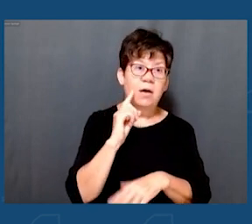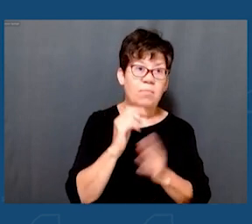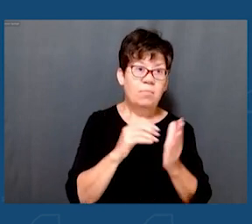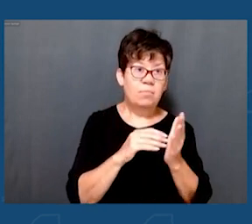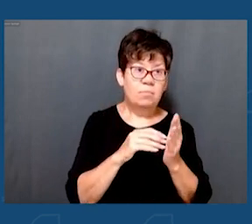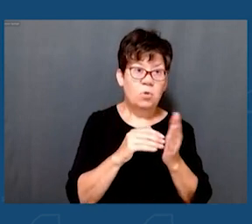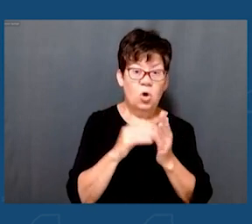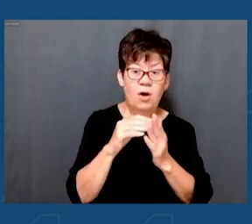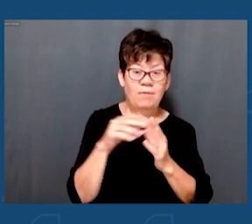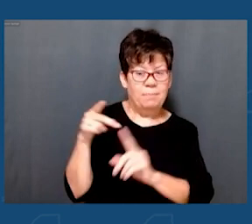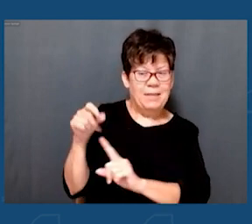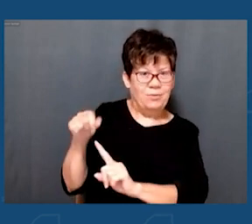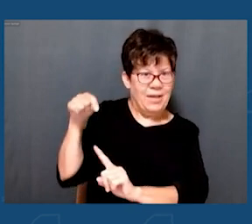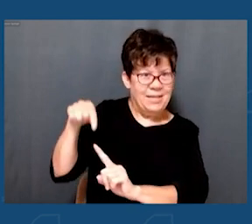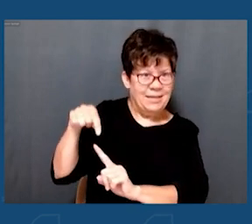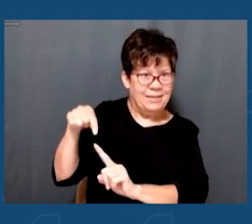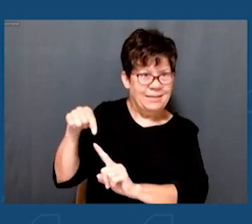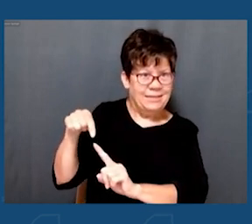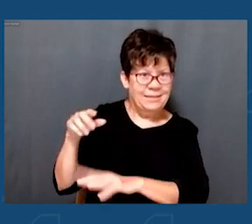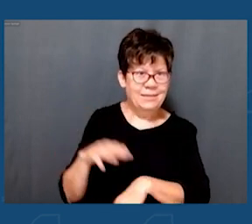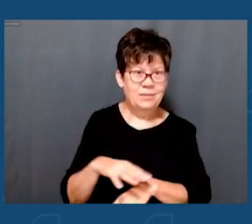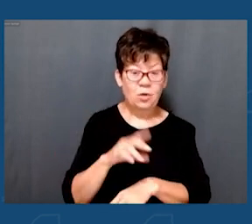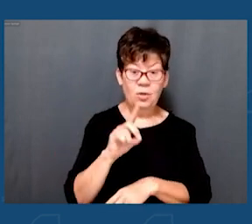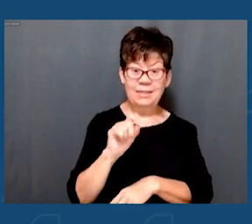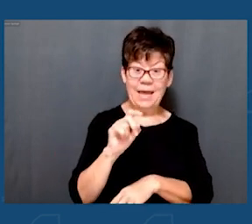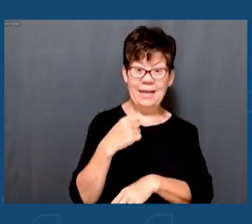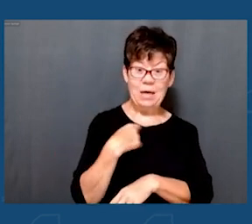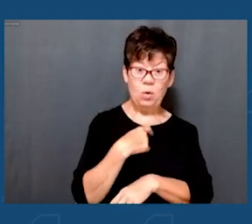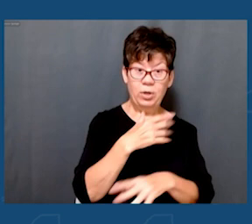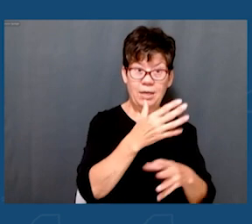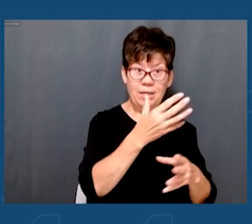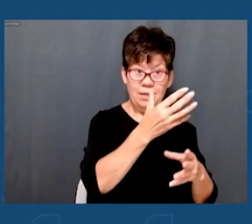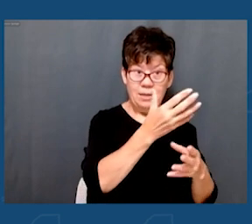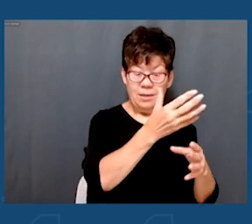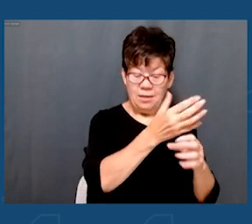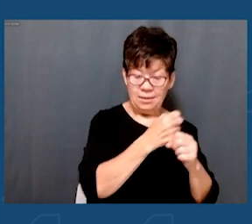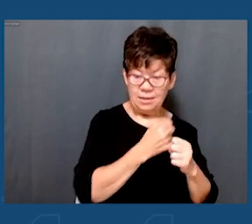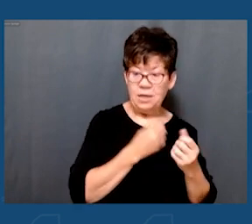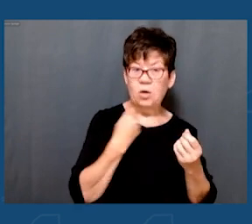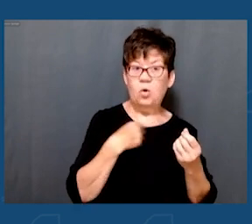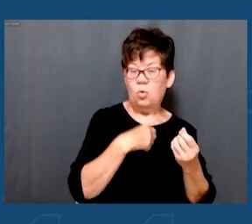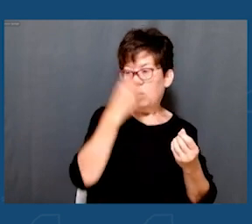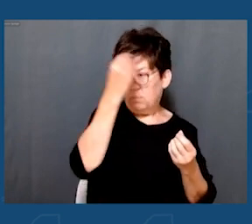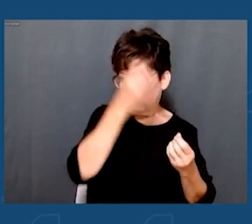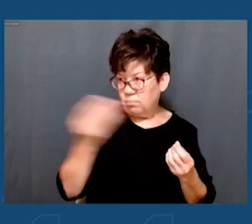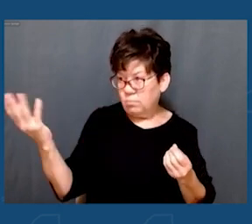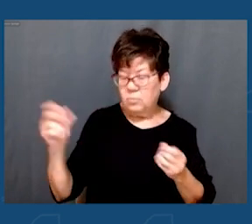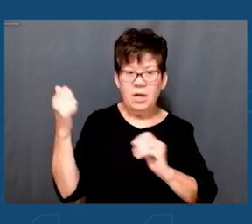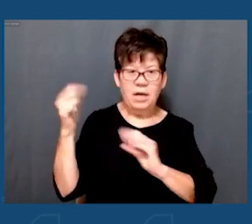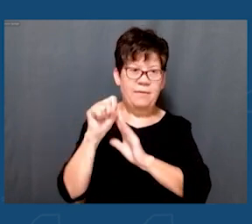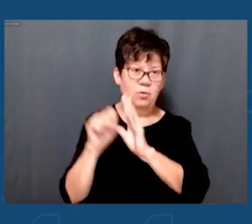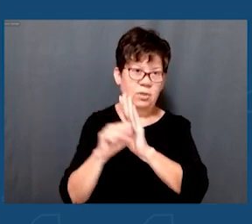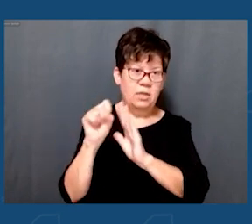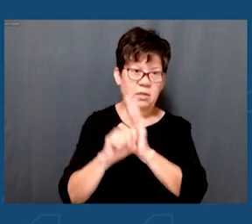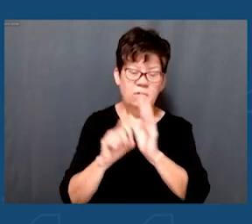Pennsylvania. So data we're getting is being shared to prosecute crimes in other states as well. So it goes both